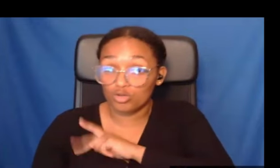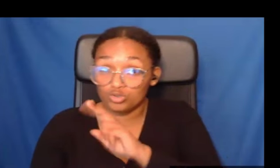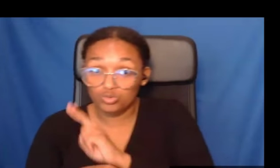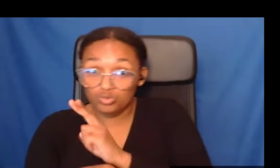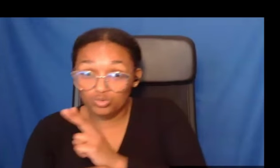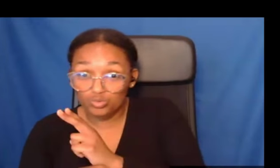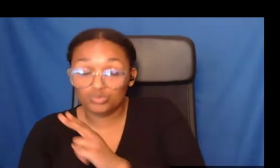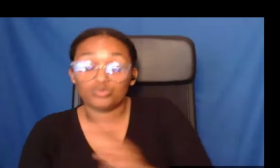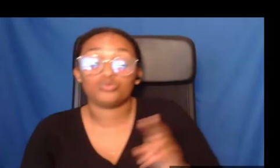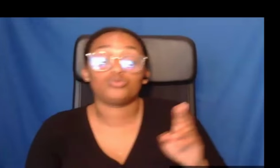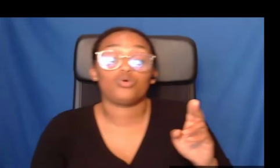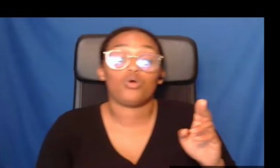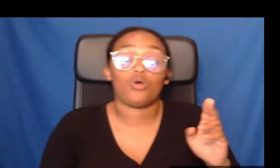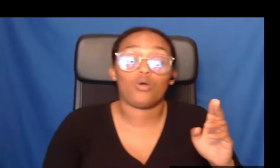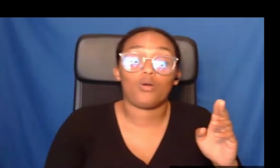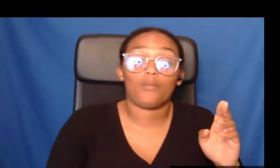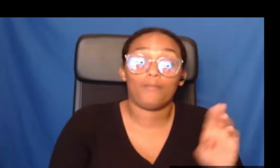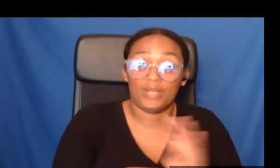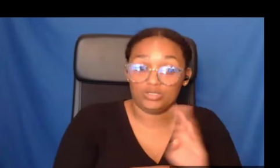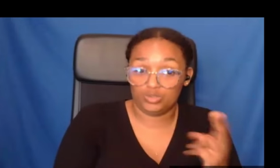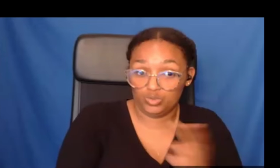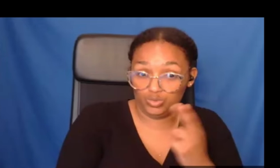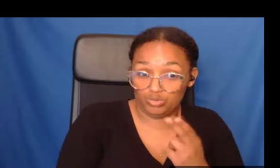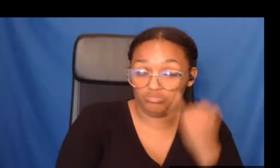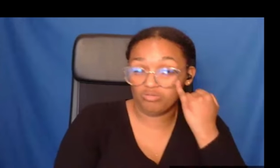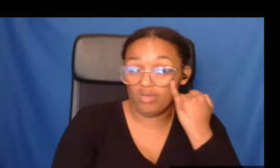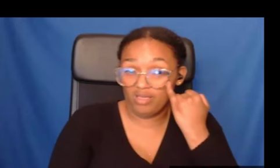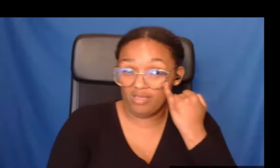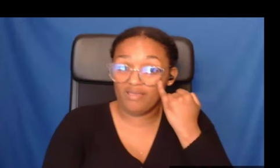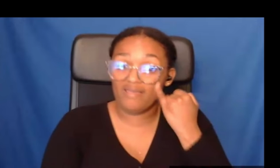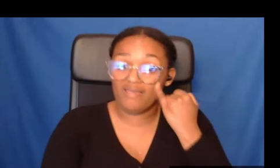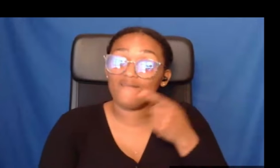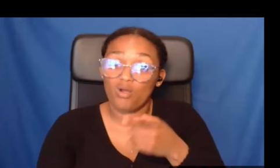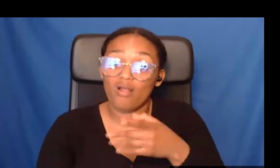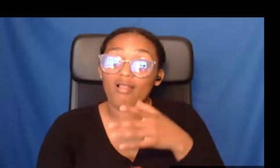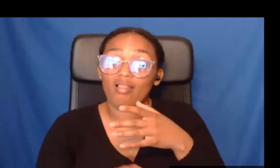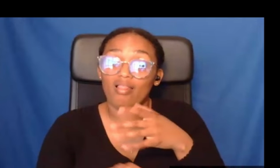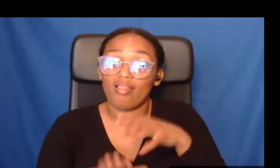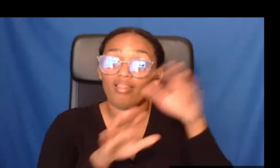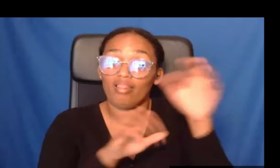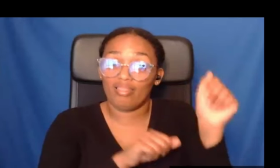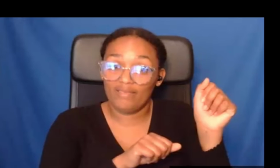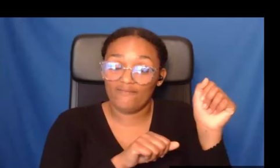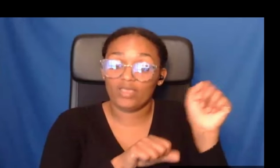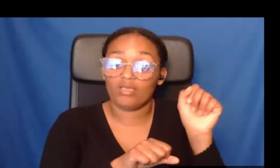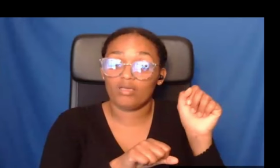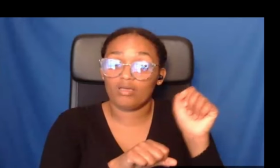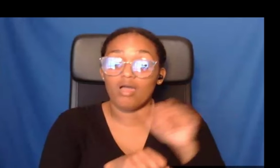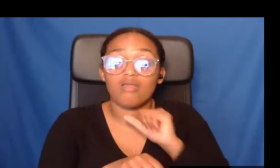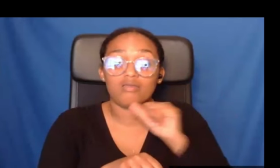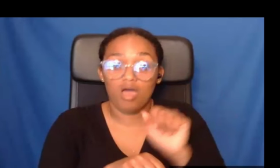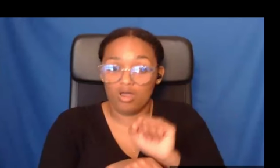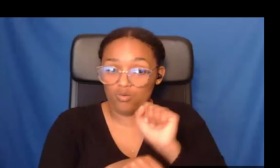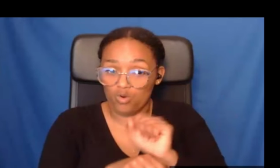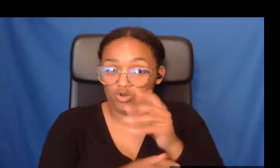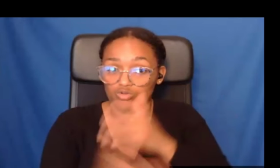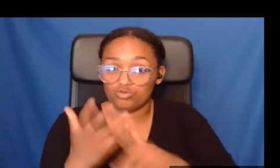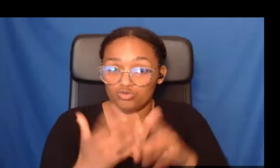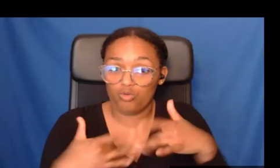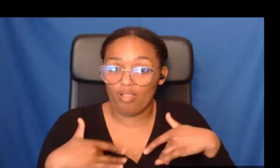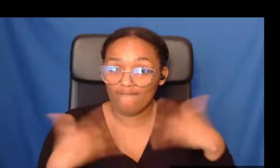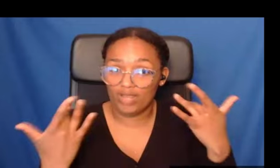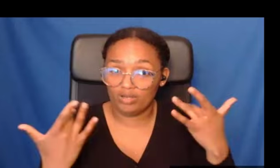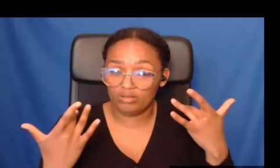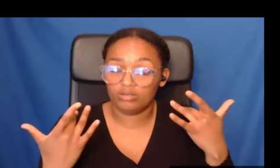and going home from non-work social event, you went after work.